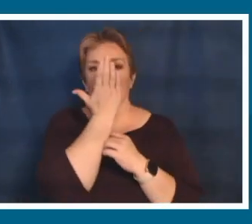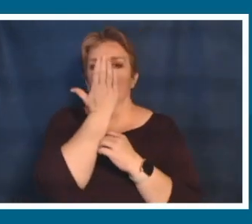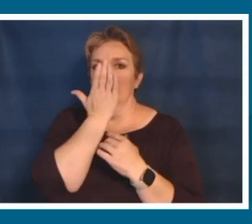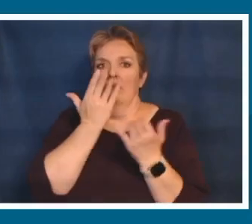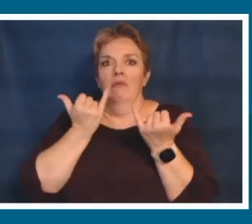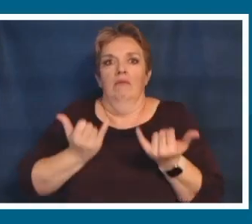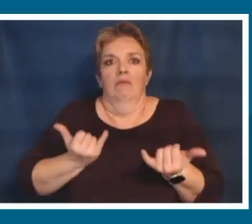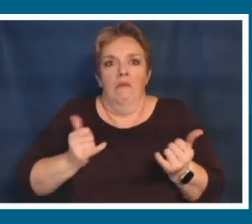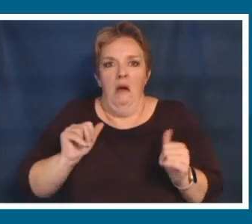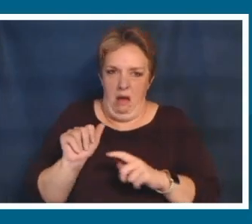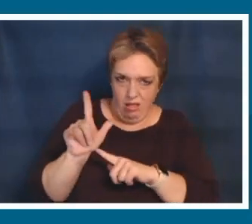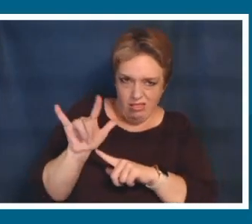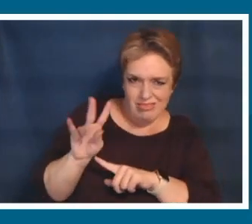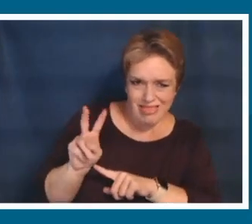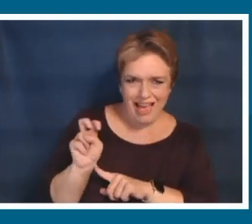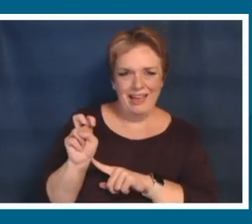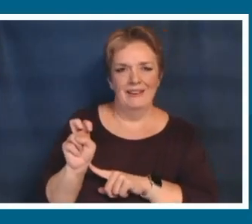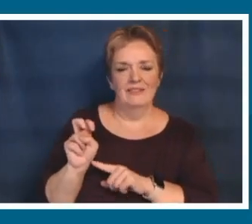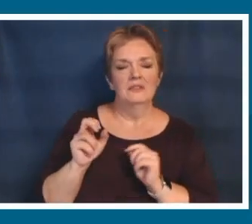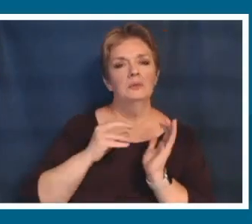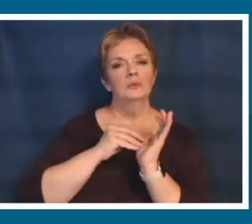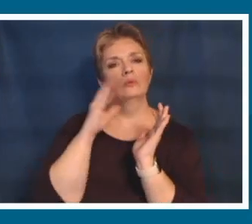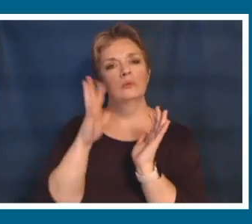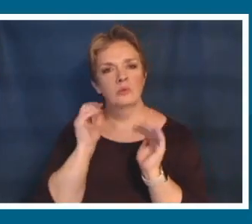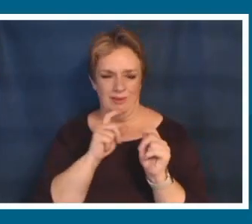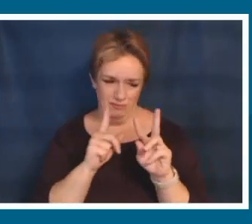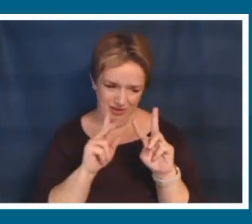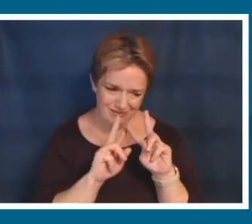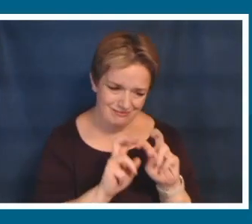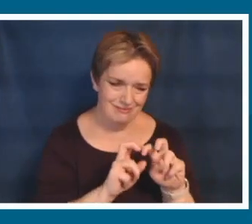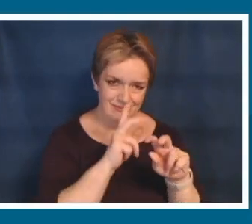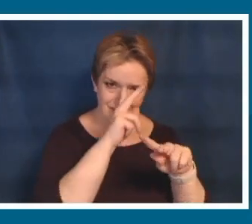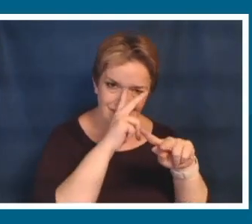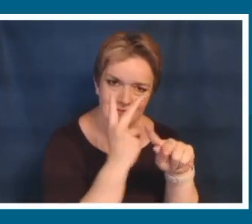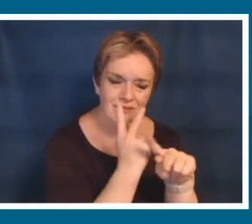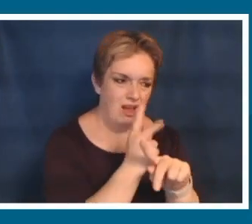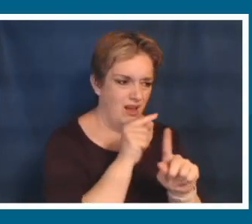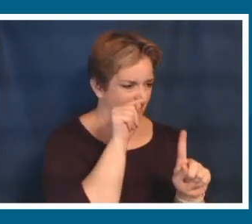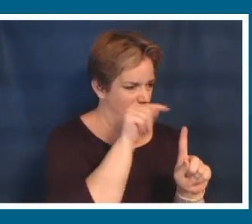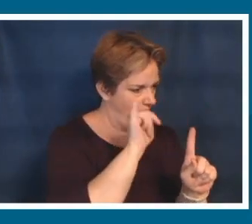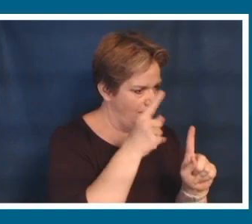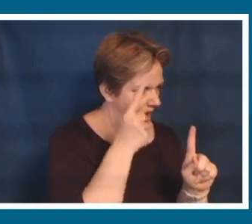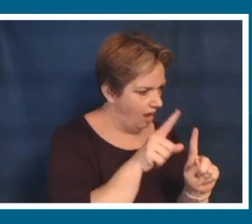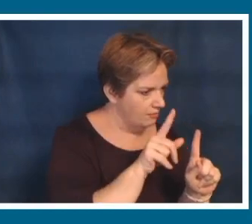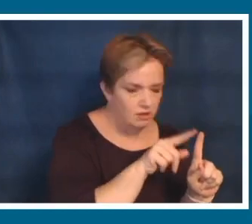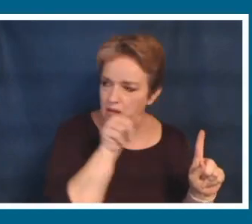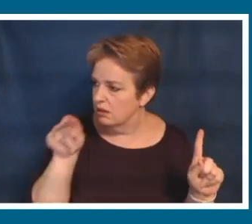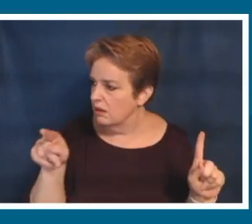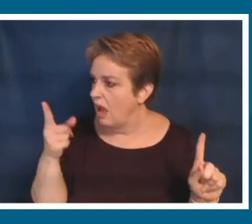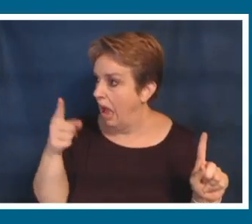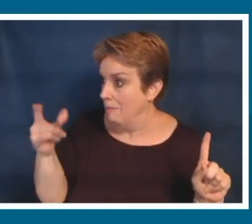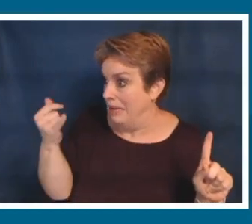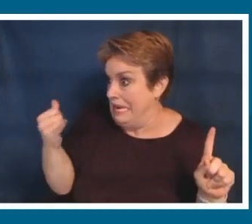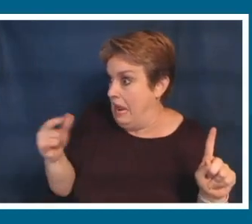and connections to why current situations may be happening in the way that they are, so they can kind